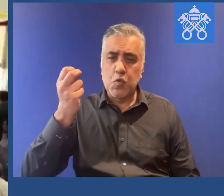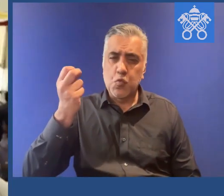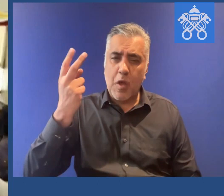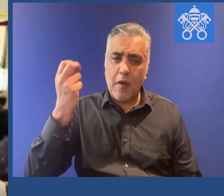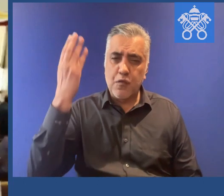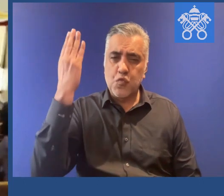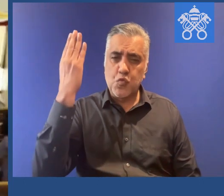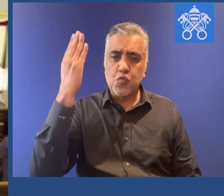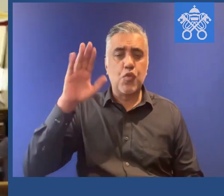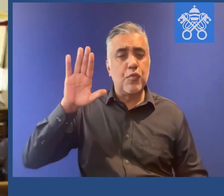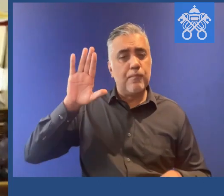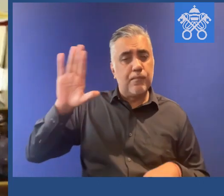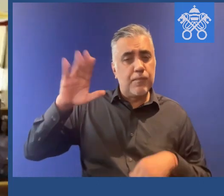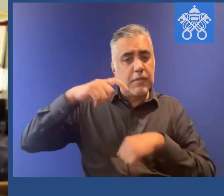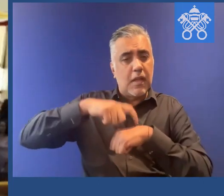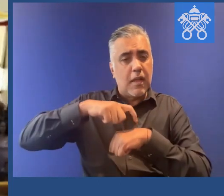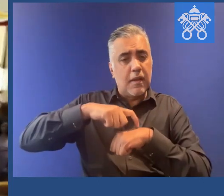12 noon local time,